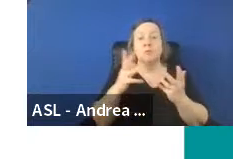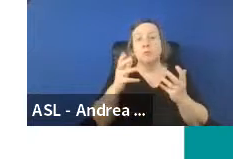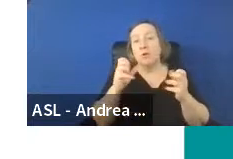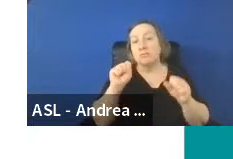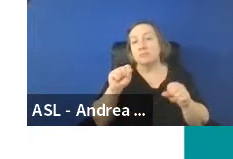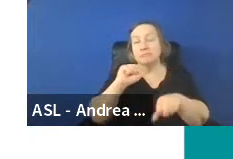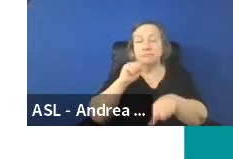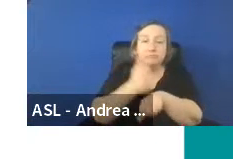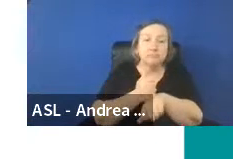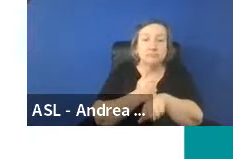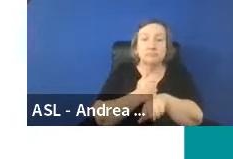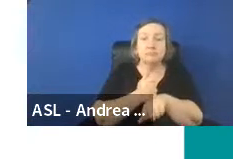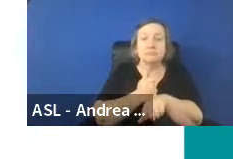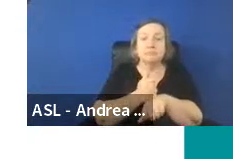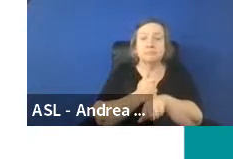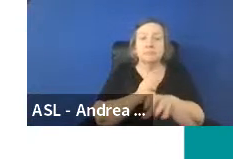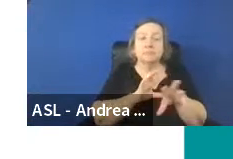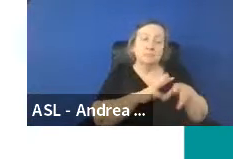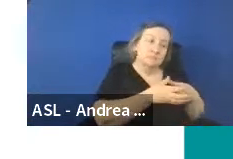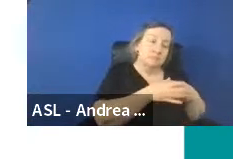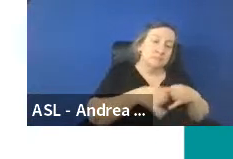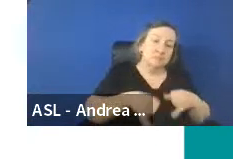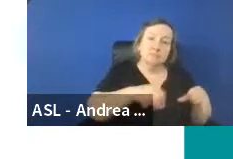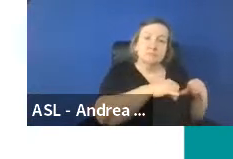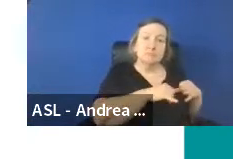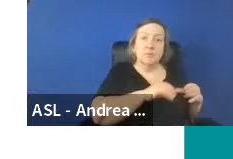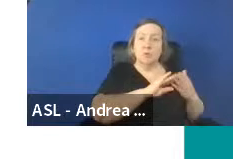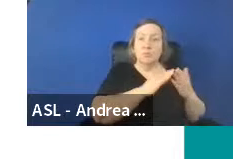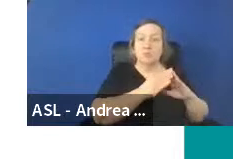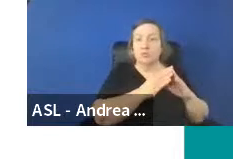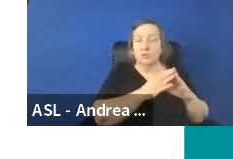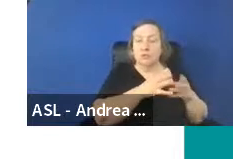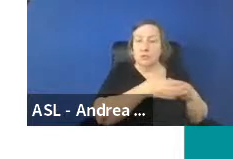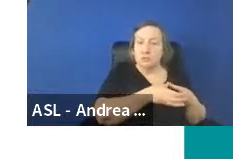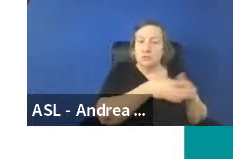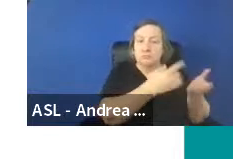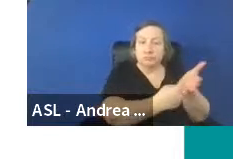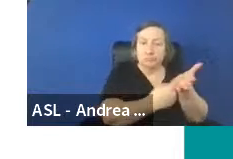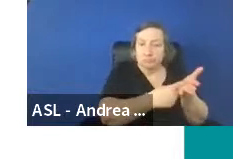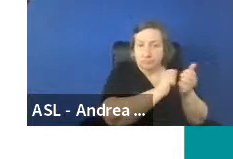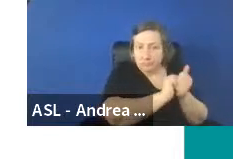create affinity sessions for specific communities, and